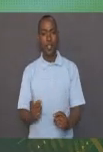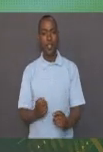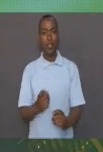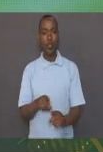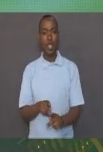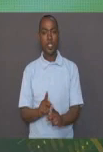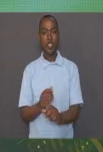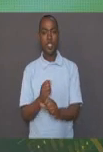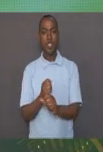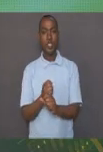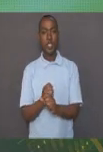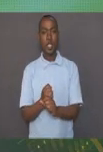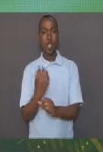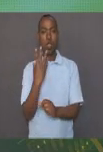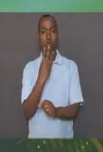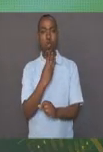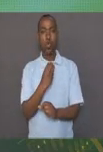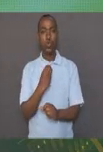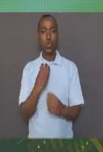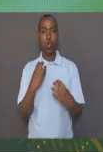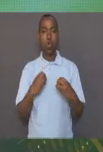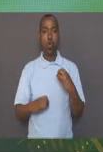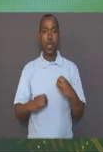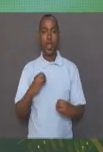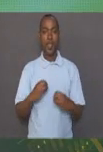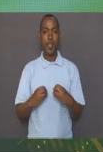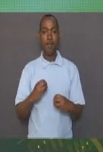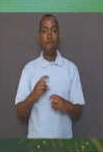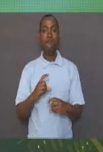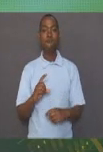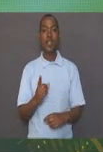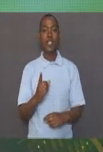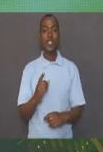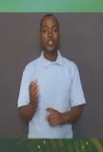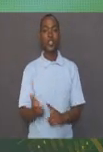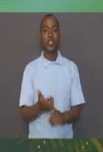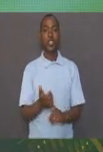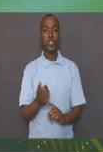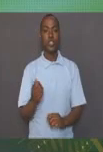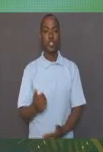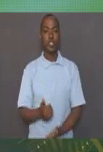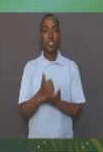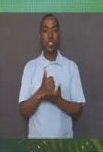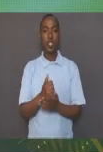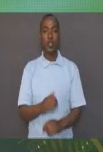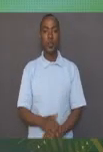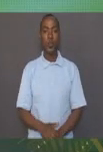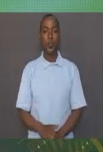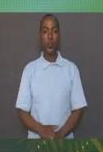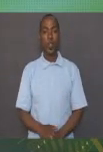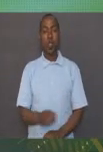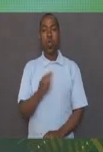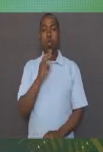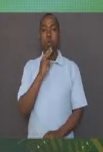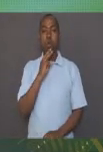using expensive, inorganic fertilizers. Water is studied to see how it can